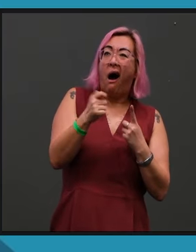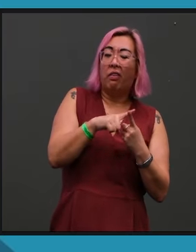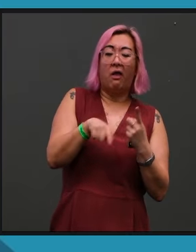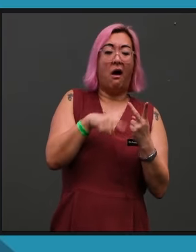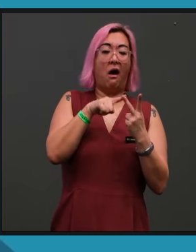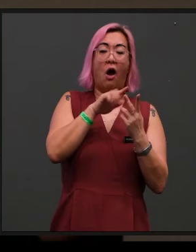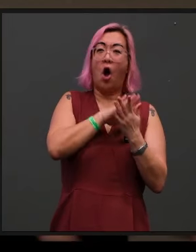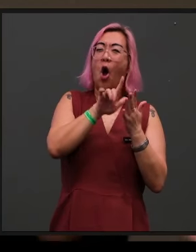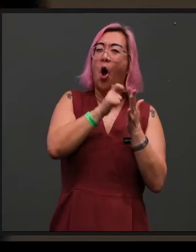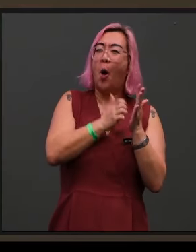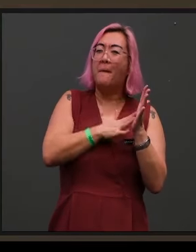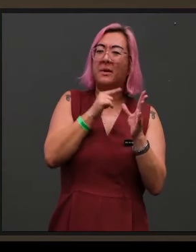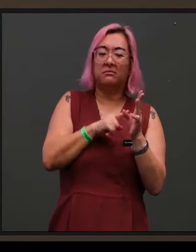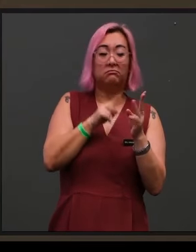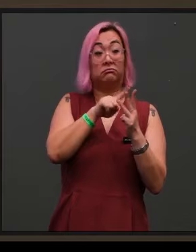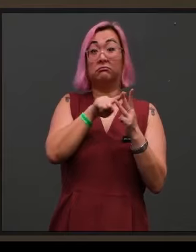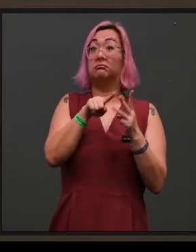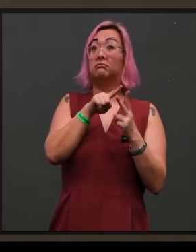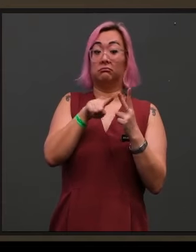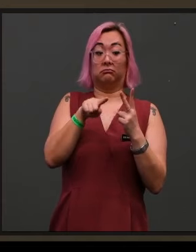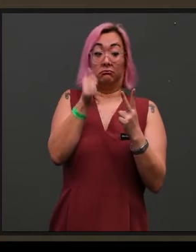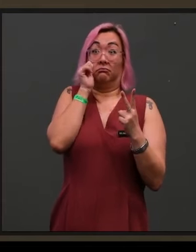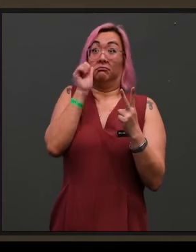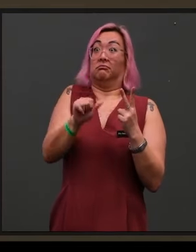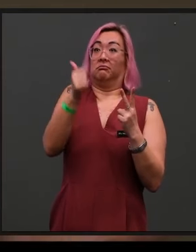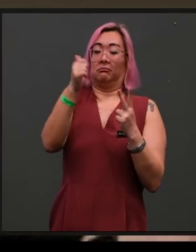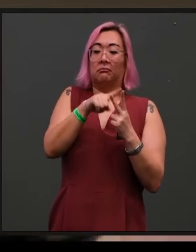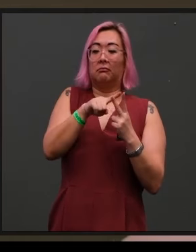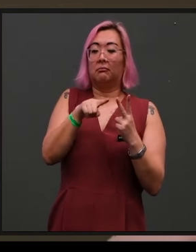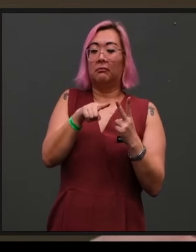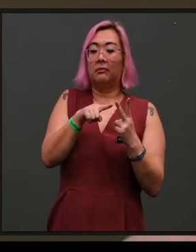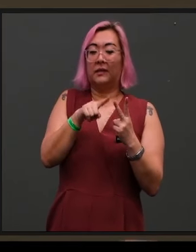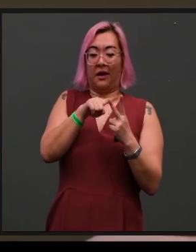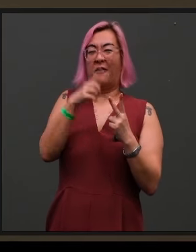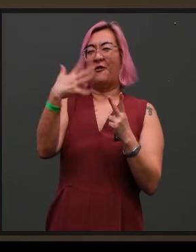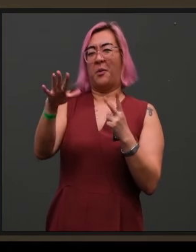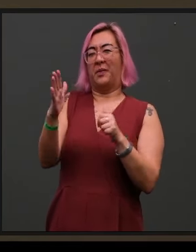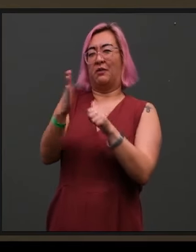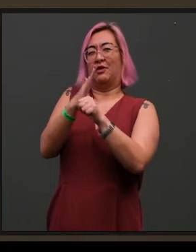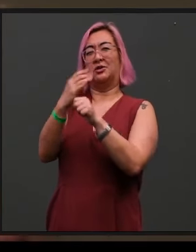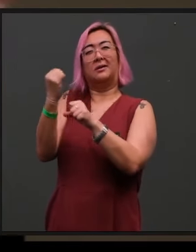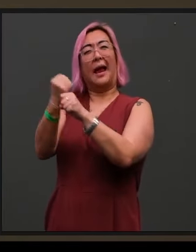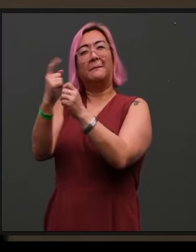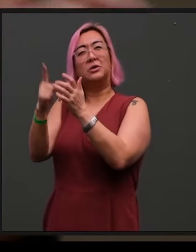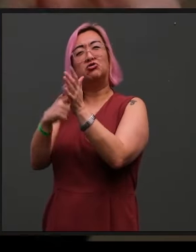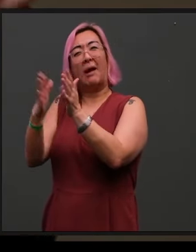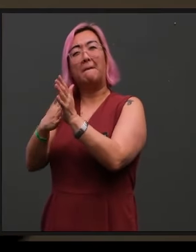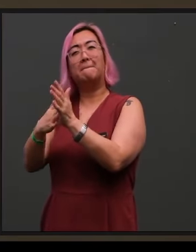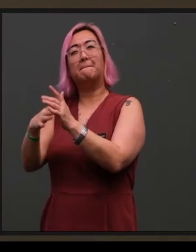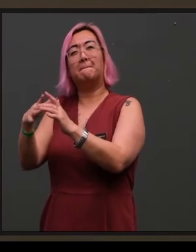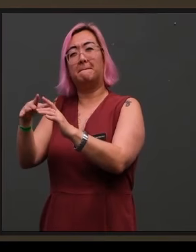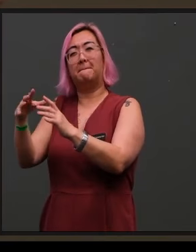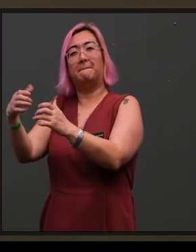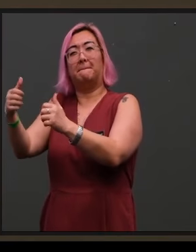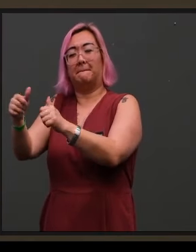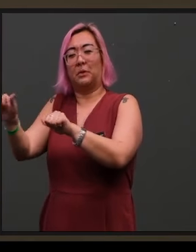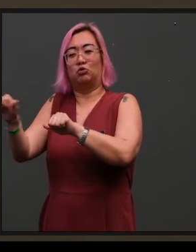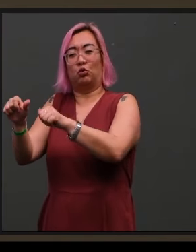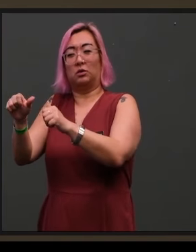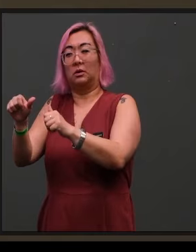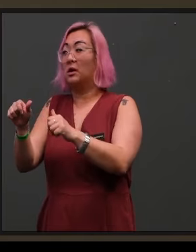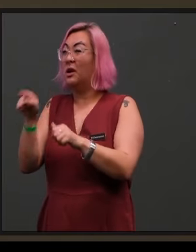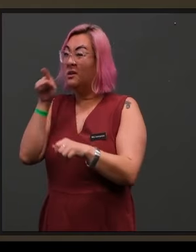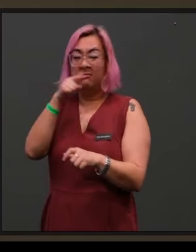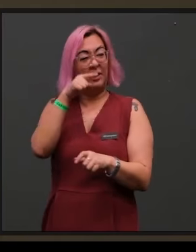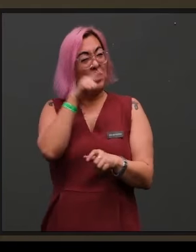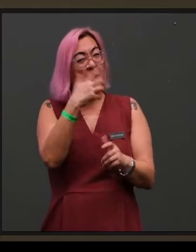in the game jam we brought into the main game. I mean, you played the game jam. Yes. So you can see the elements that we then carried